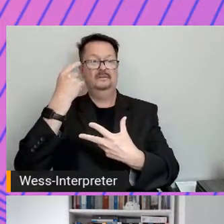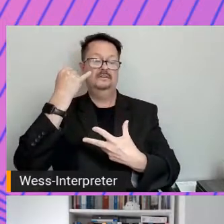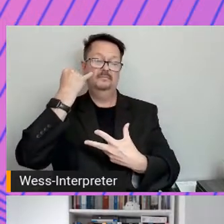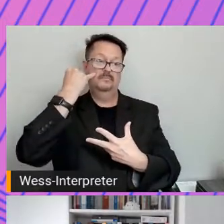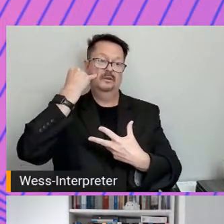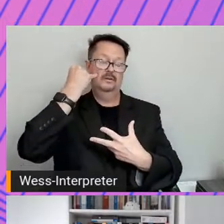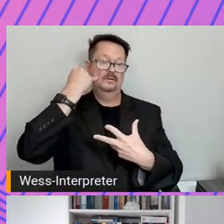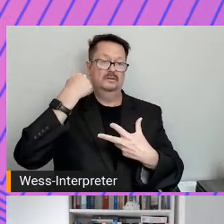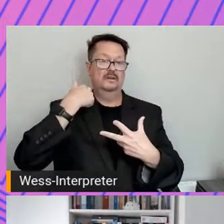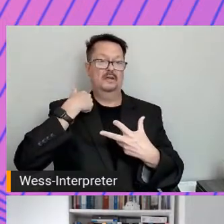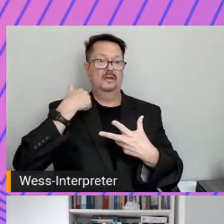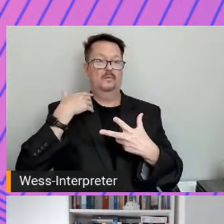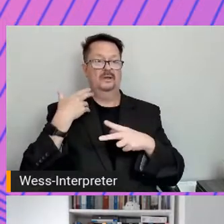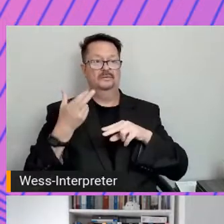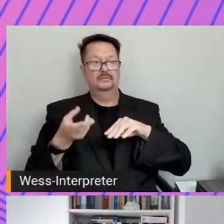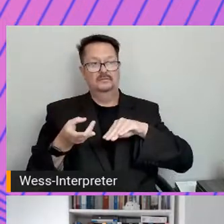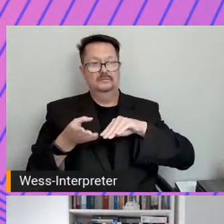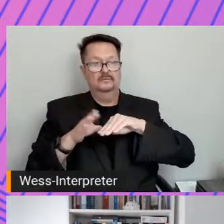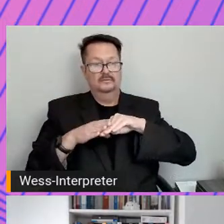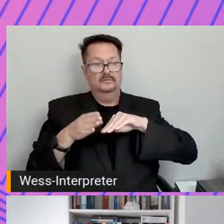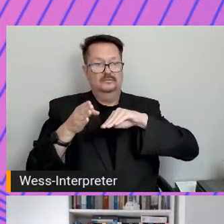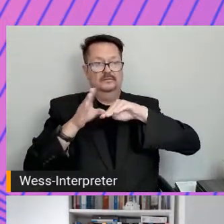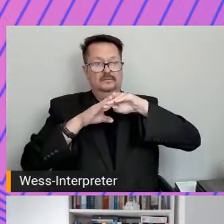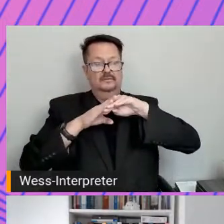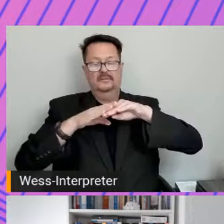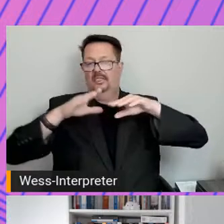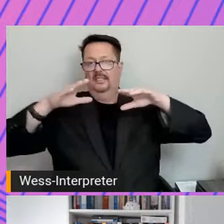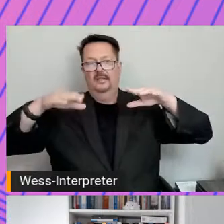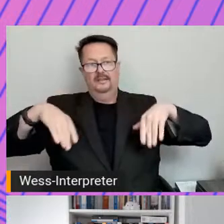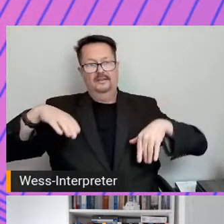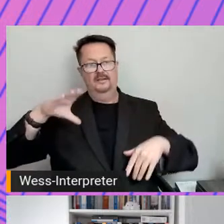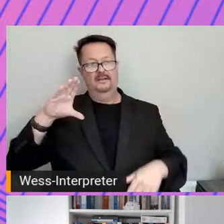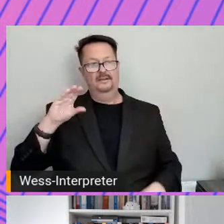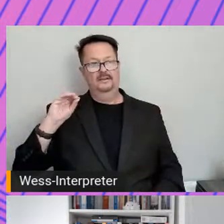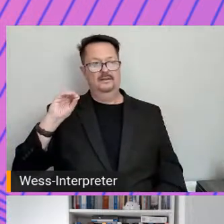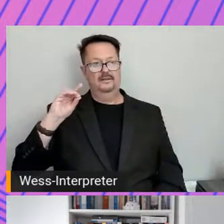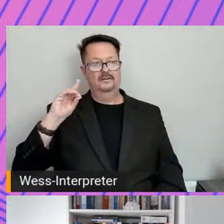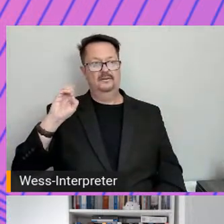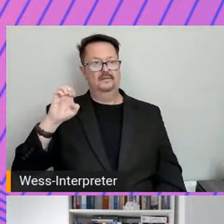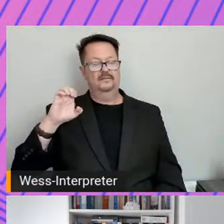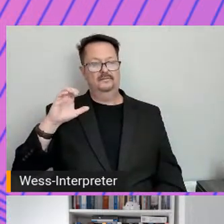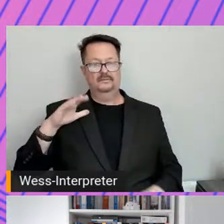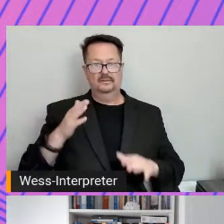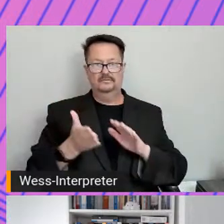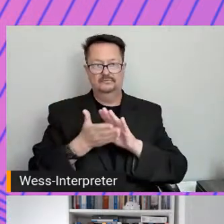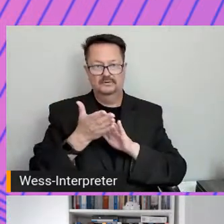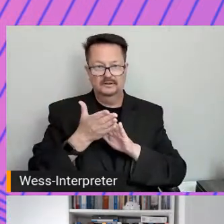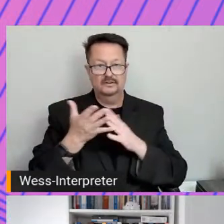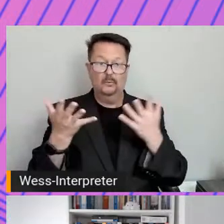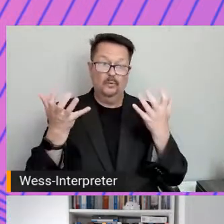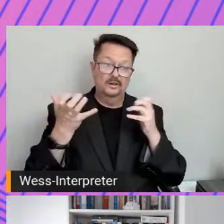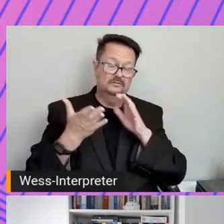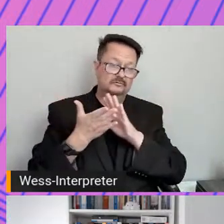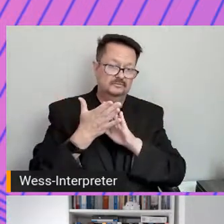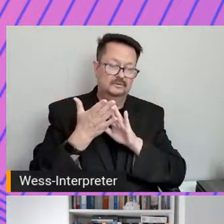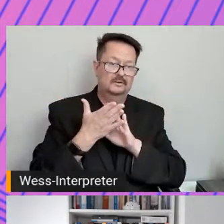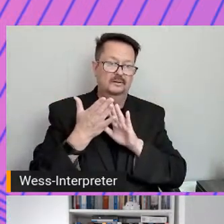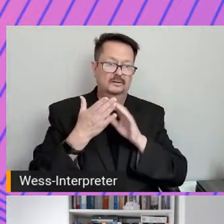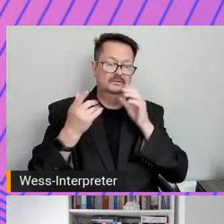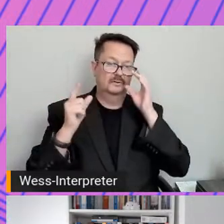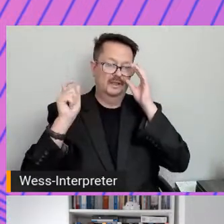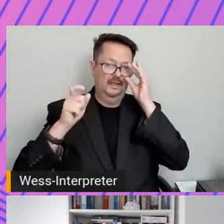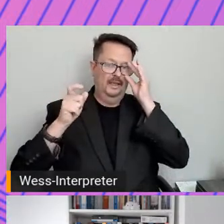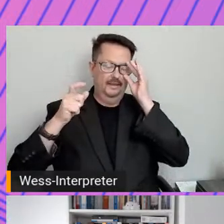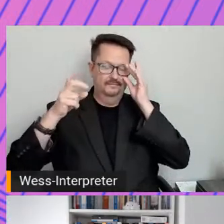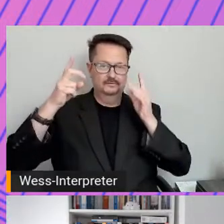to boot things up. This code hasn't run yet. We're in a situation where we want it to run though. And so what we need to do is